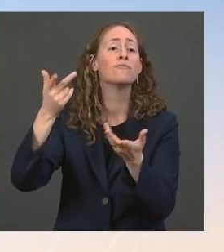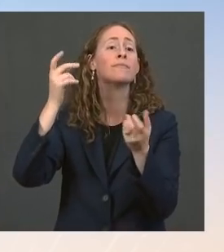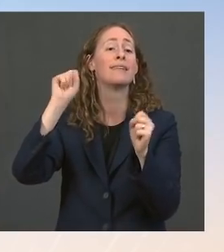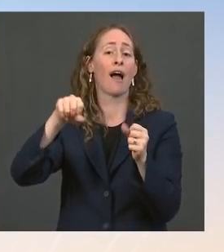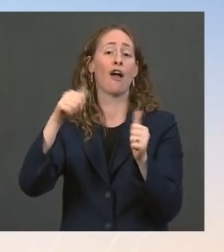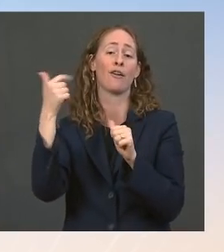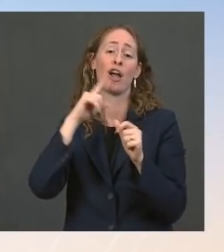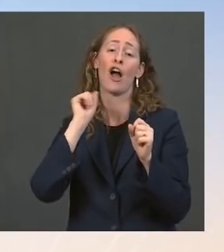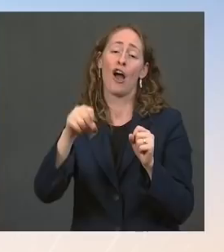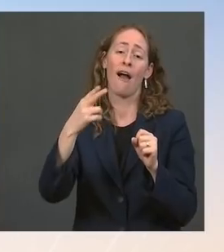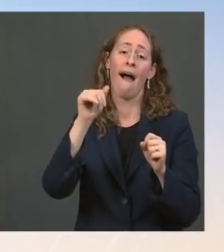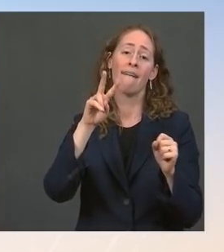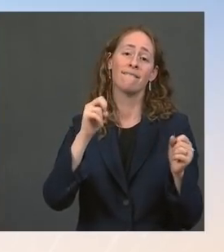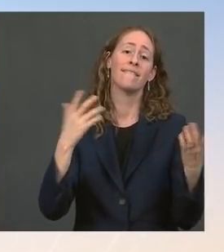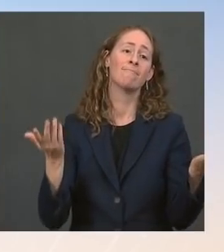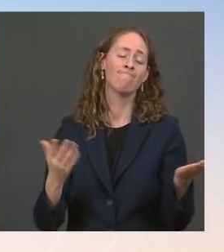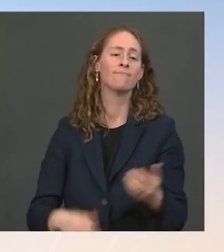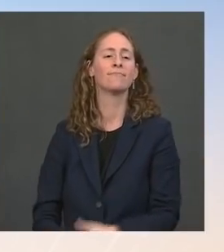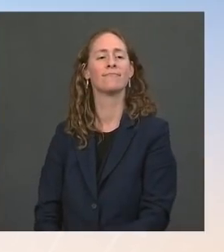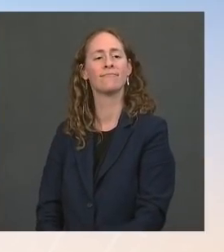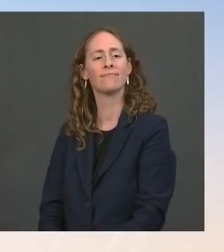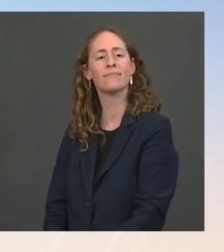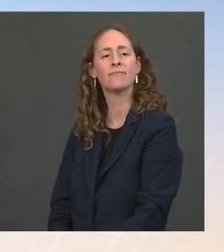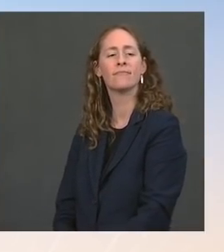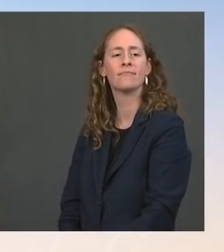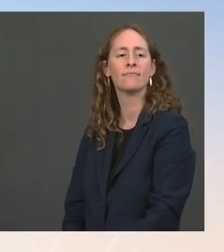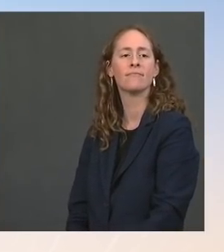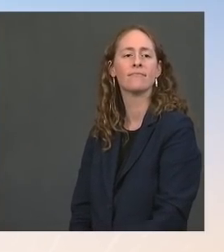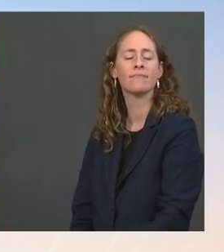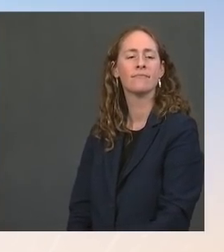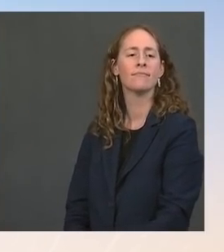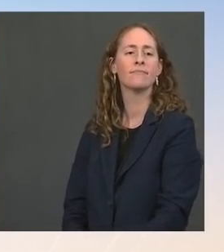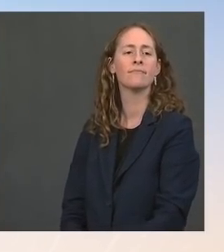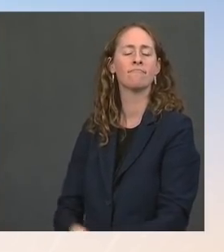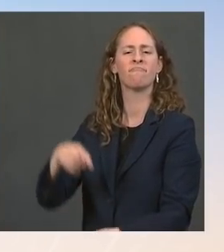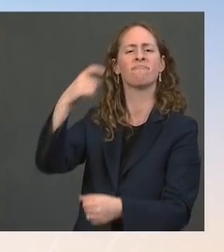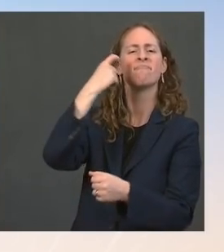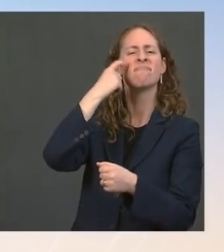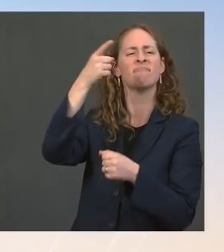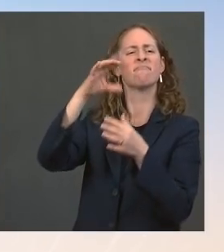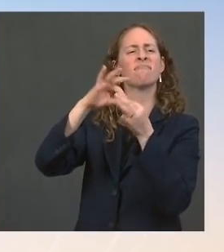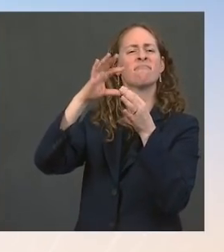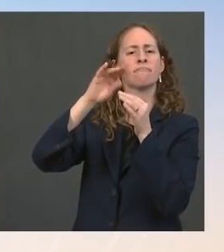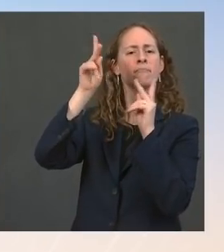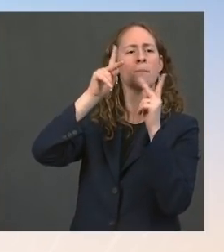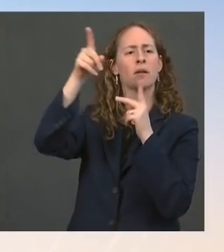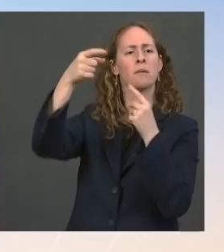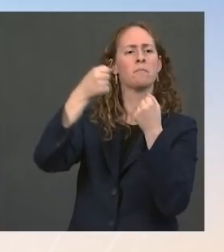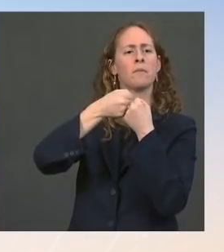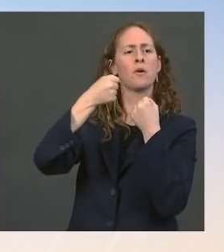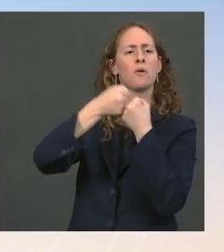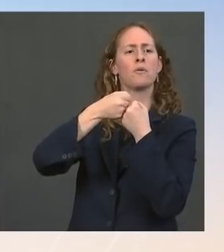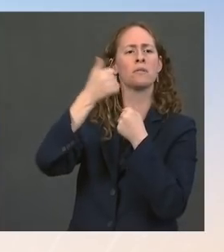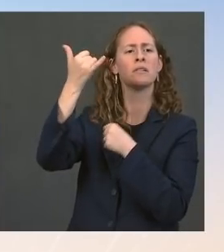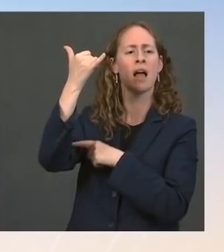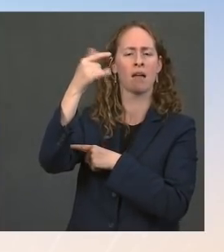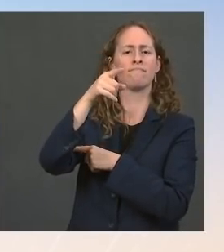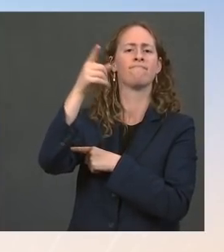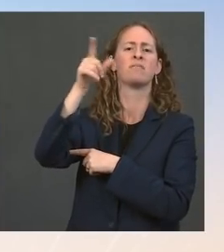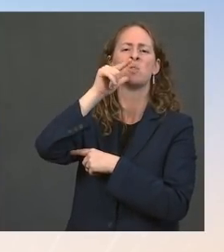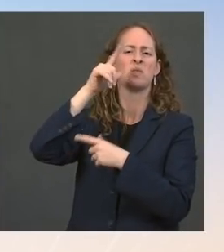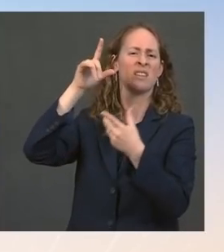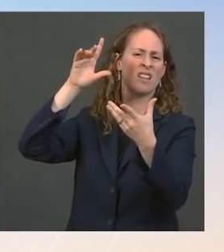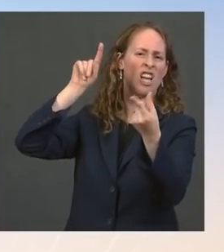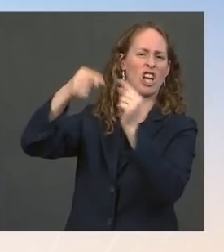mentioned yesterday that the agents involved in the videos, they've been placed on administrative leave. You've laid out the policy changes.